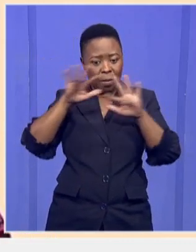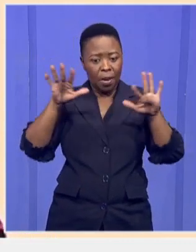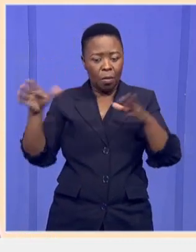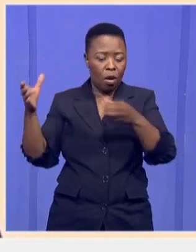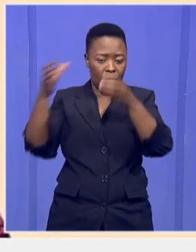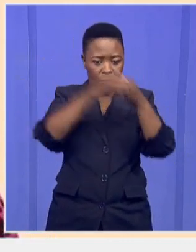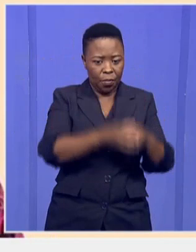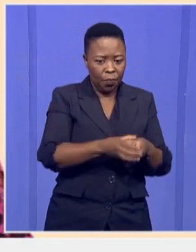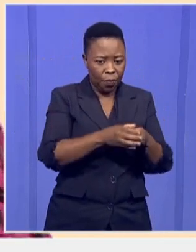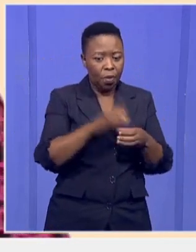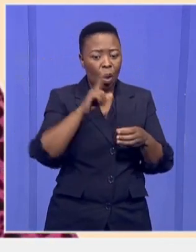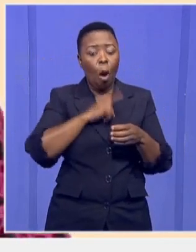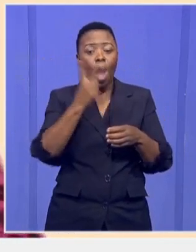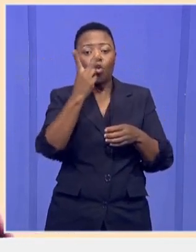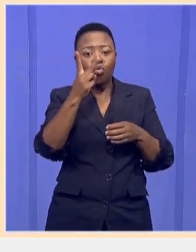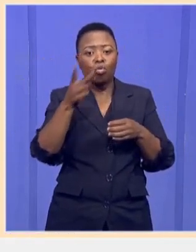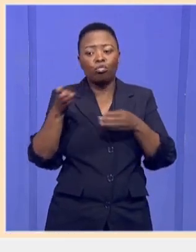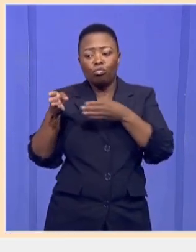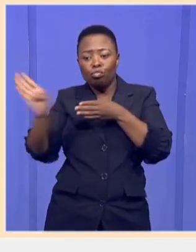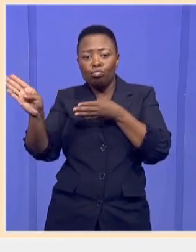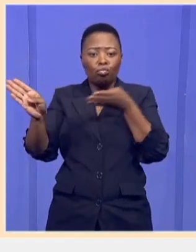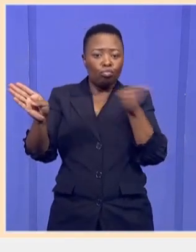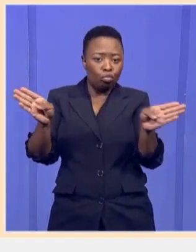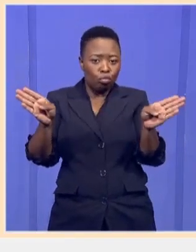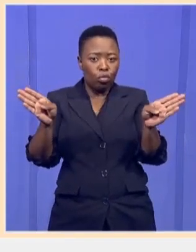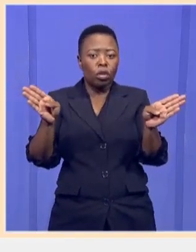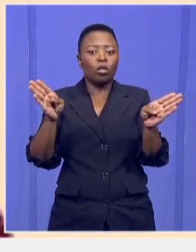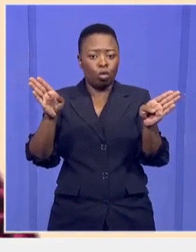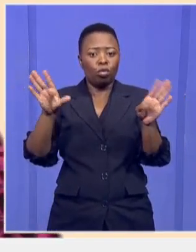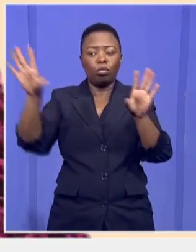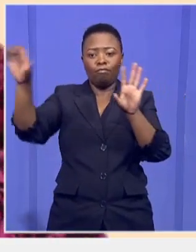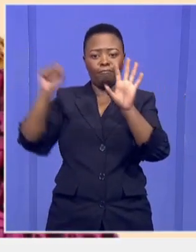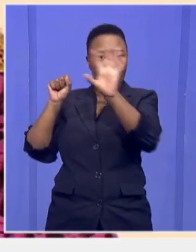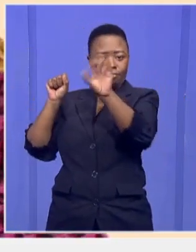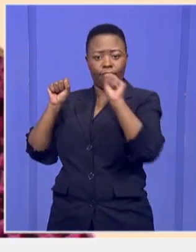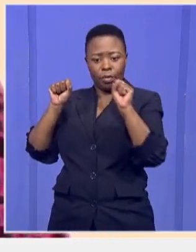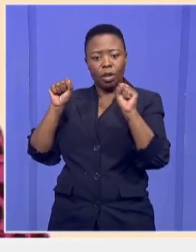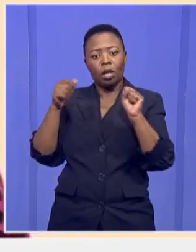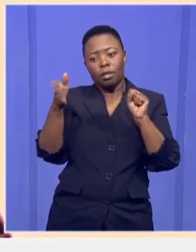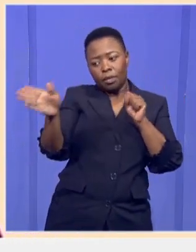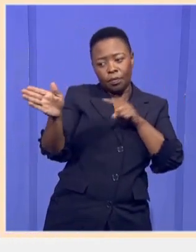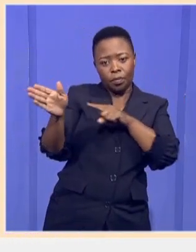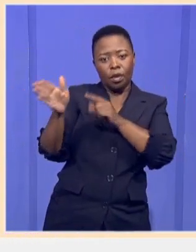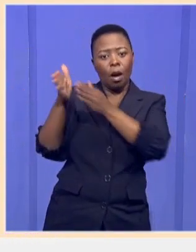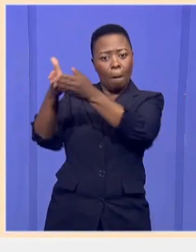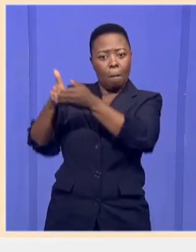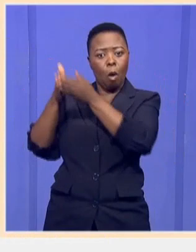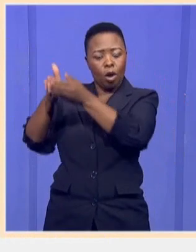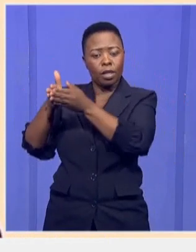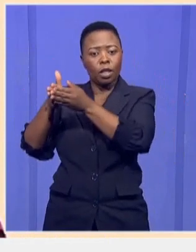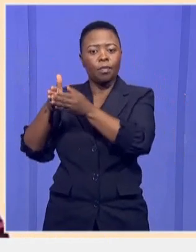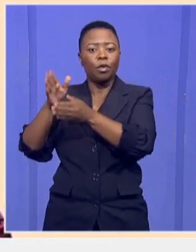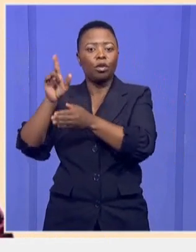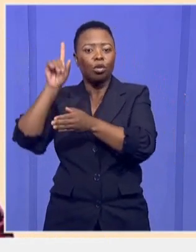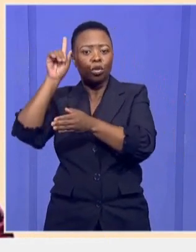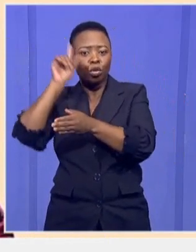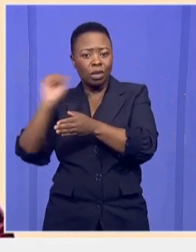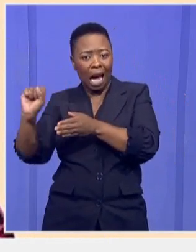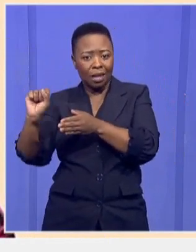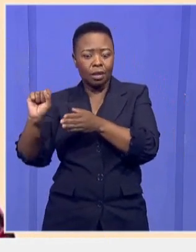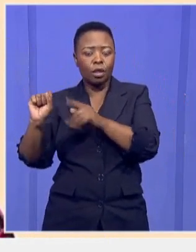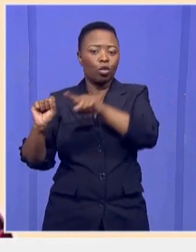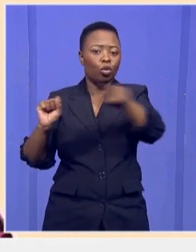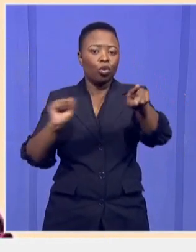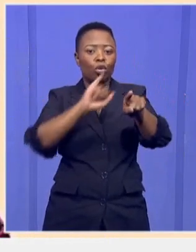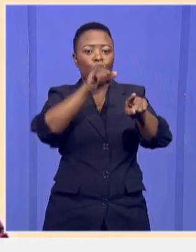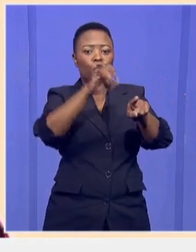two routes for evacuation. One was via the port of Sudan and into Jeddah